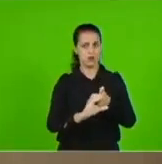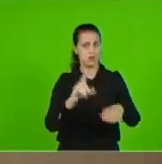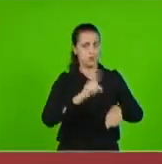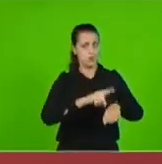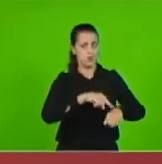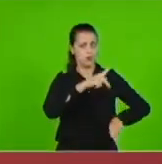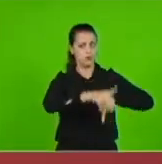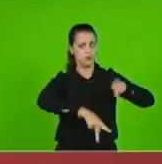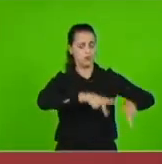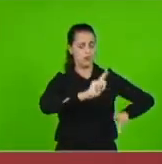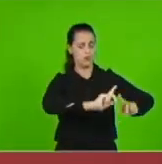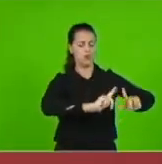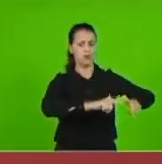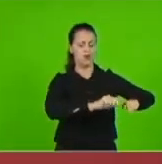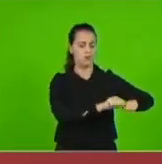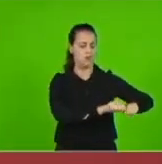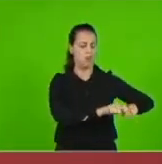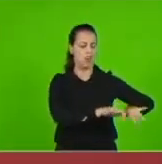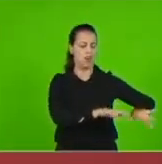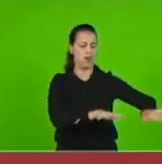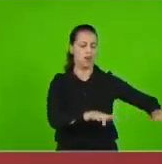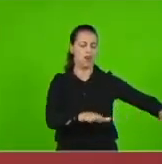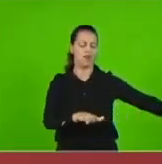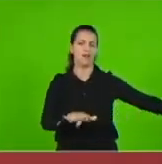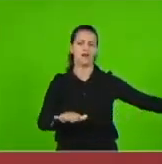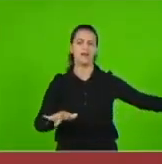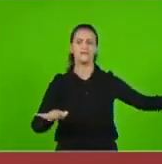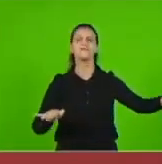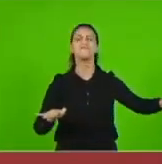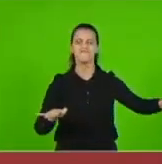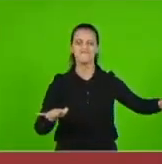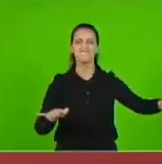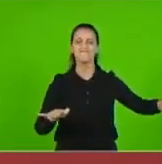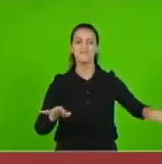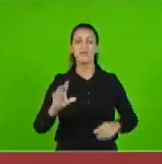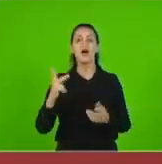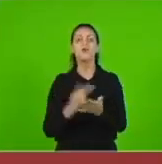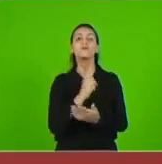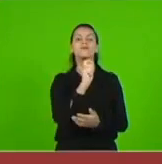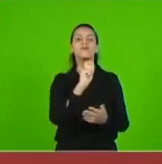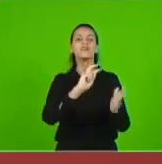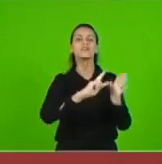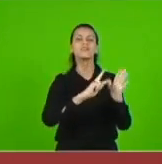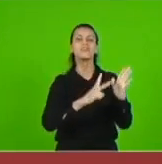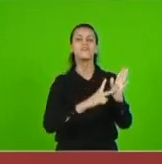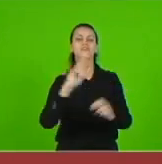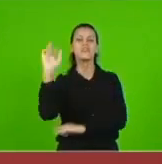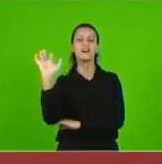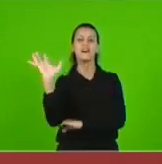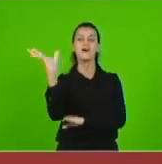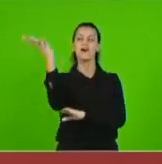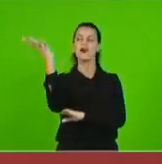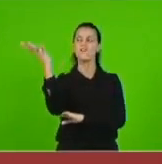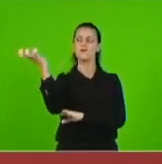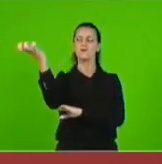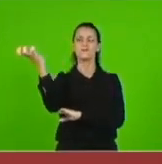Israel was dismantled around the world. The fig tree dried out.